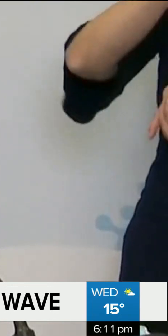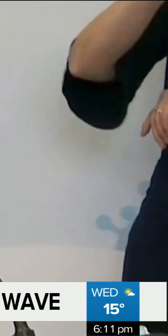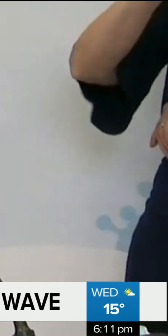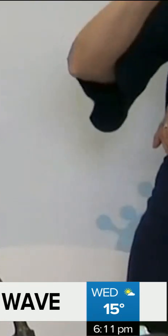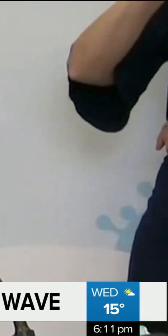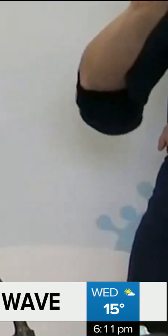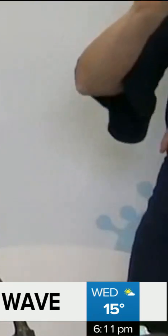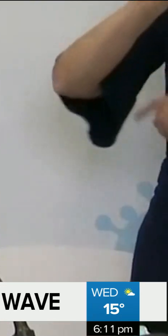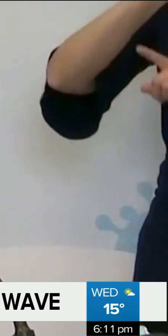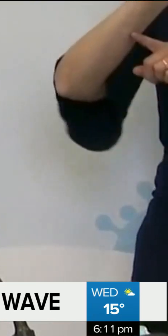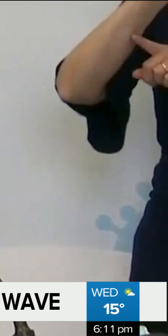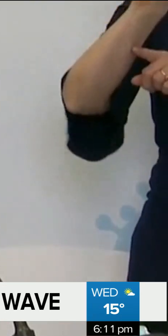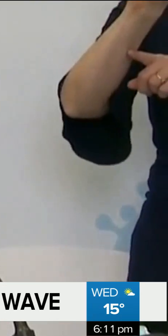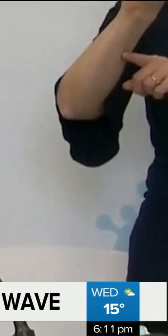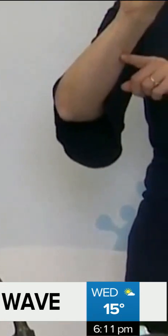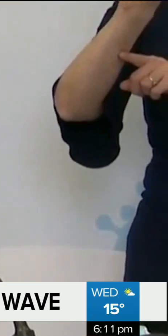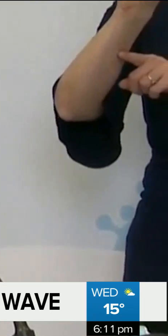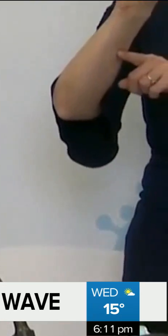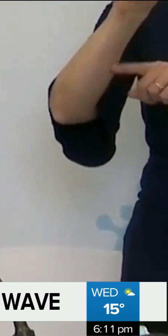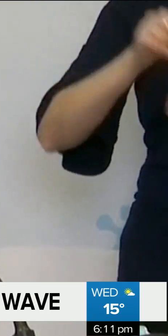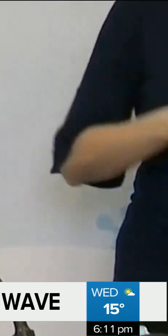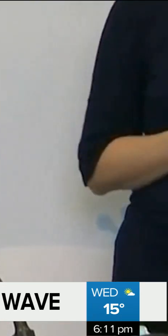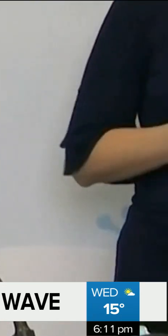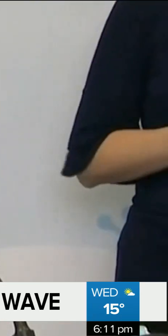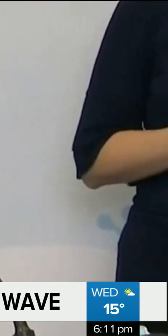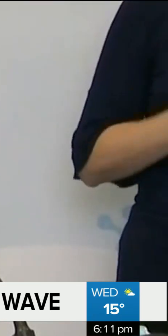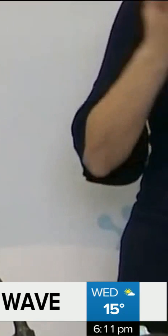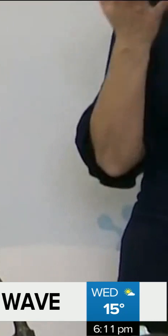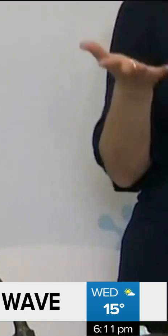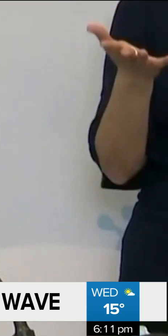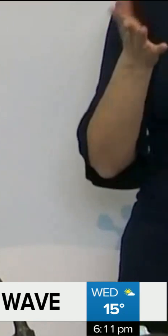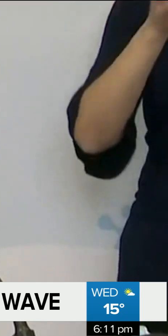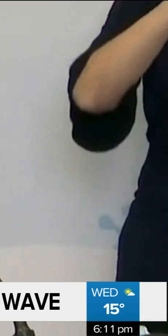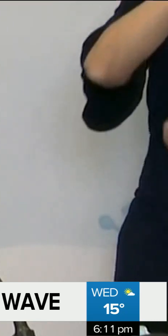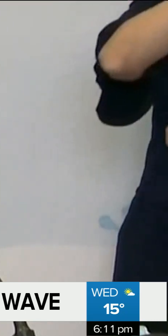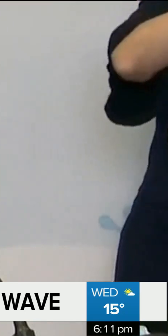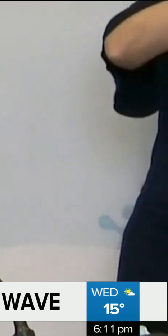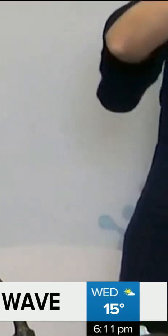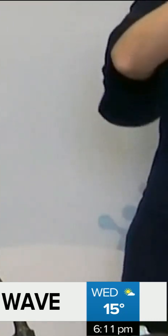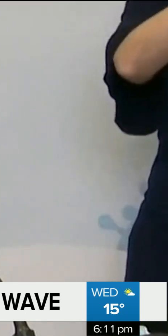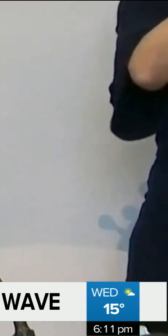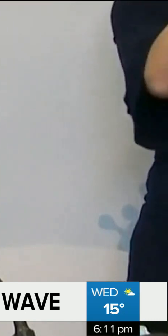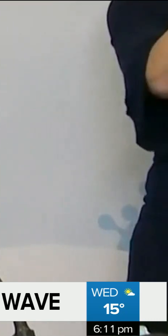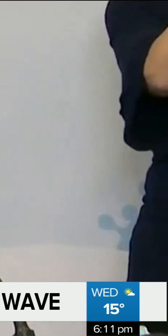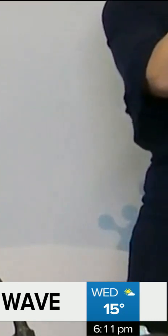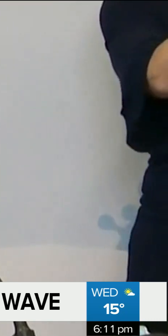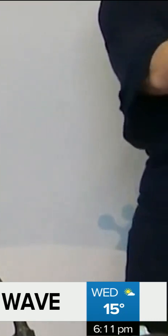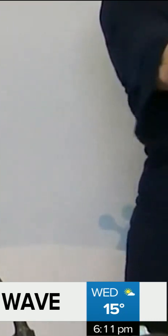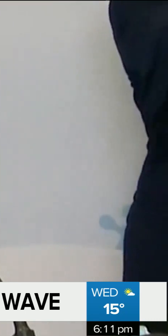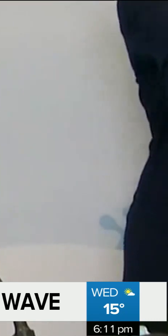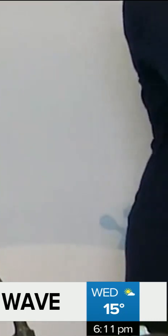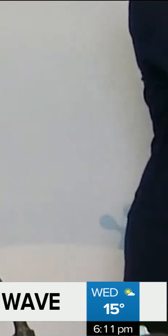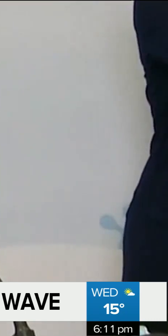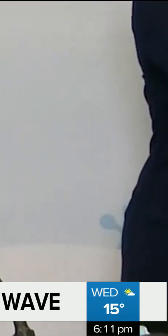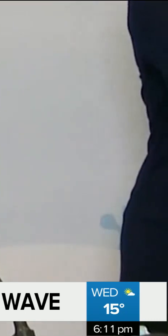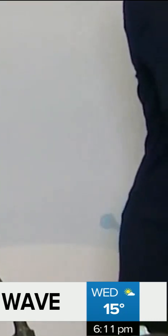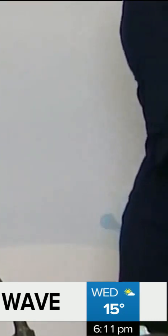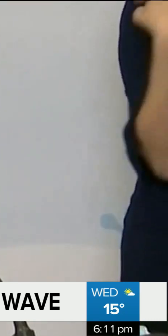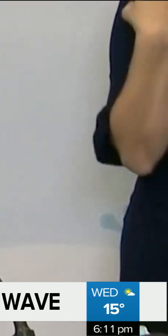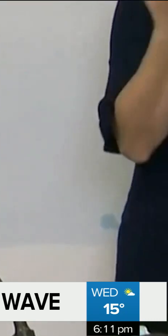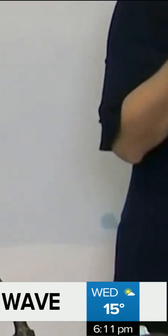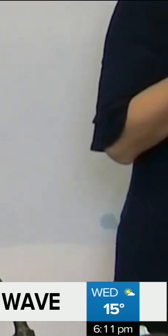the situation is good. In the past week, there were only one new outbreak